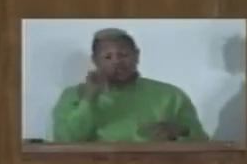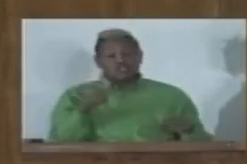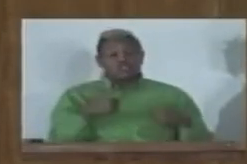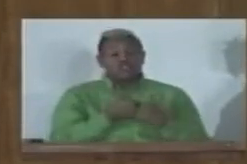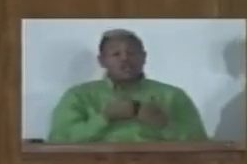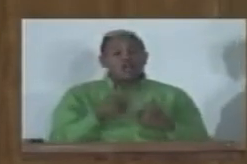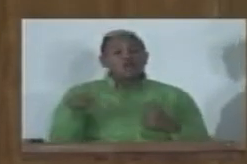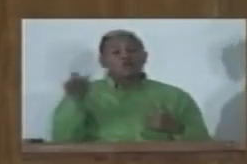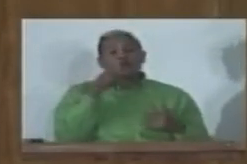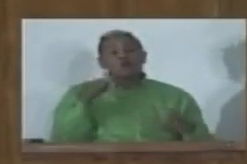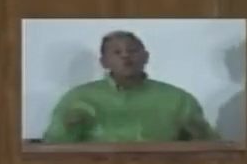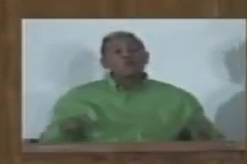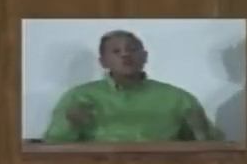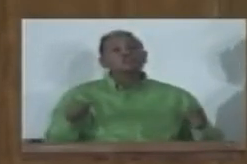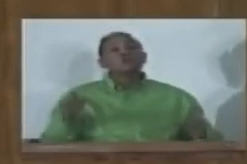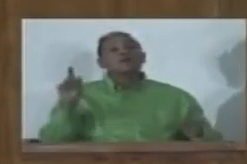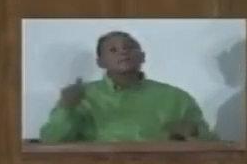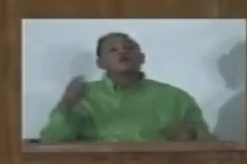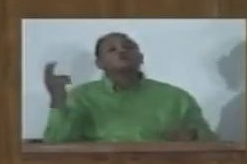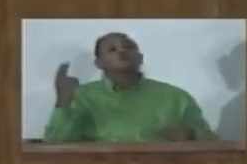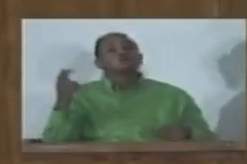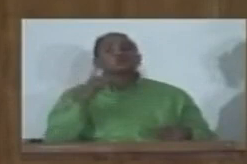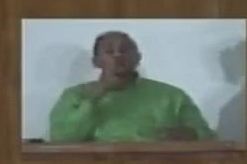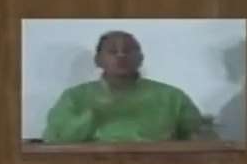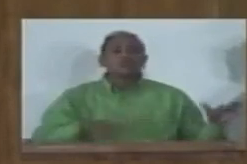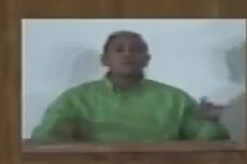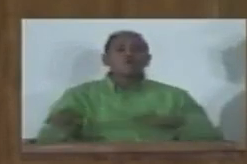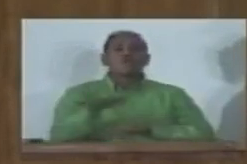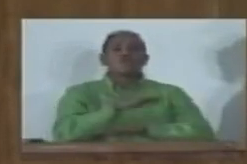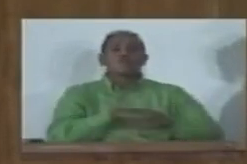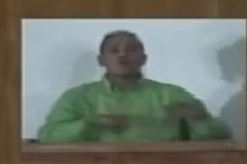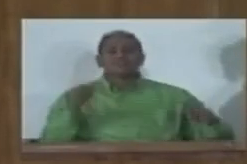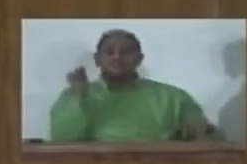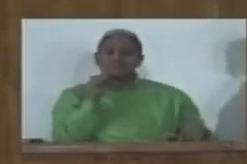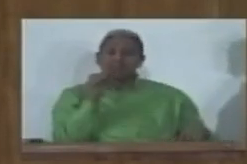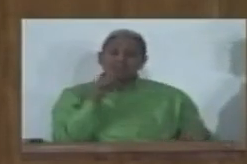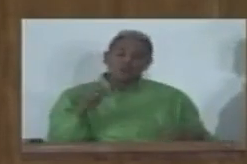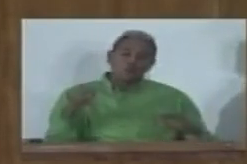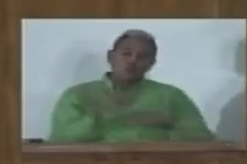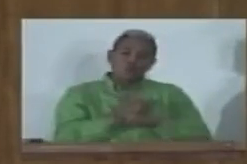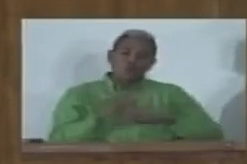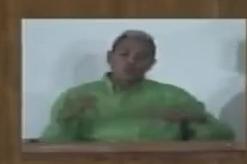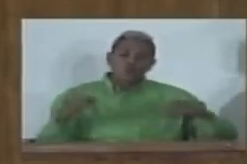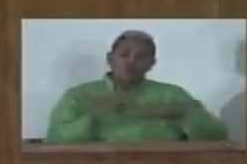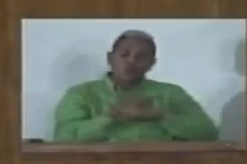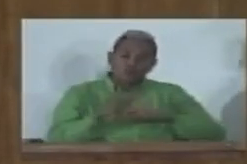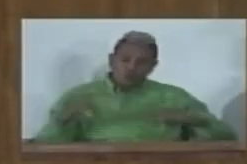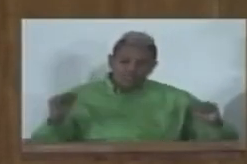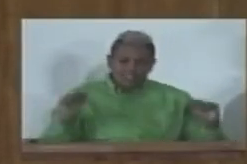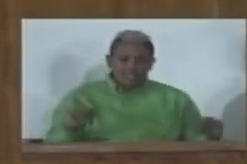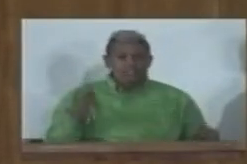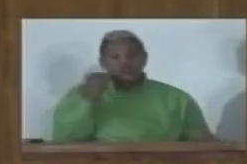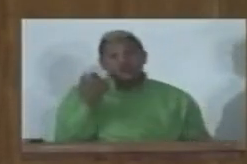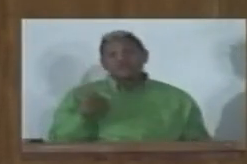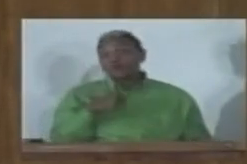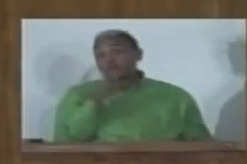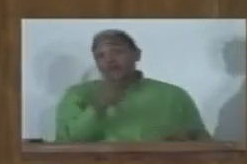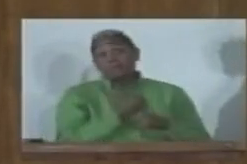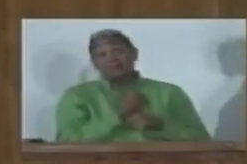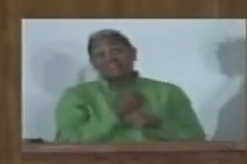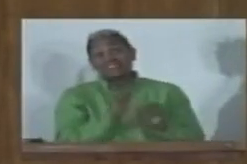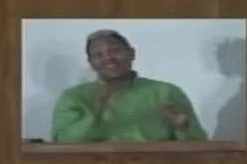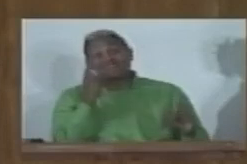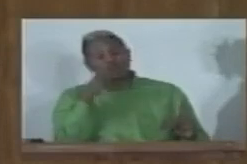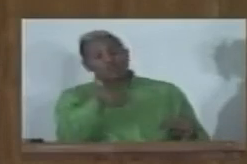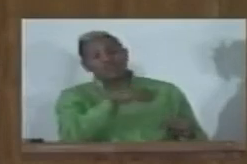those with wheelchairs must use so as to move around on a daily basis in the sidewalks. So if we are not making it safe for them, then